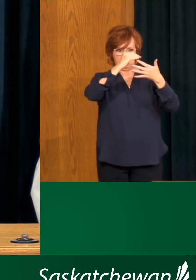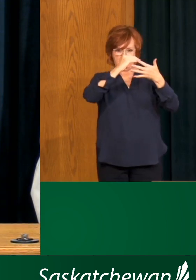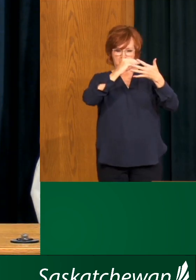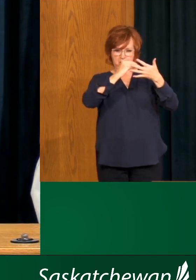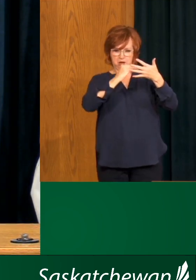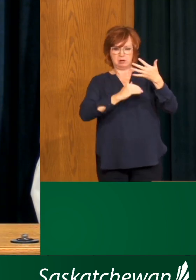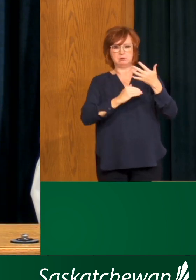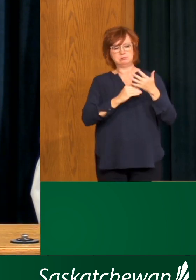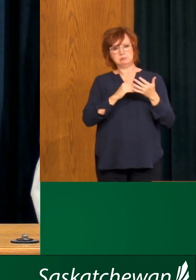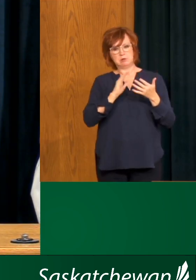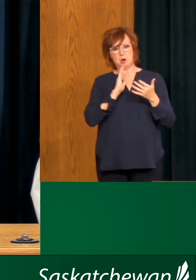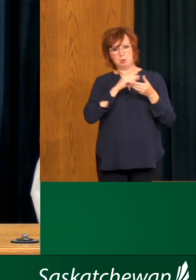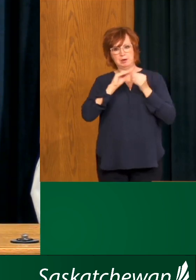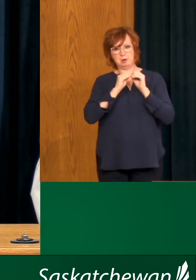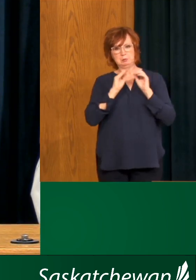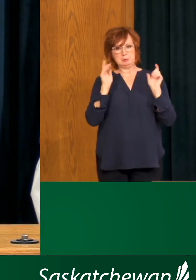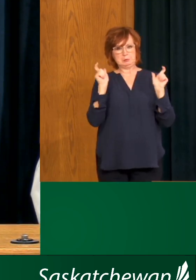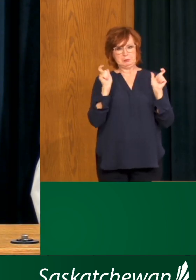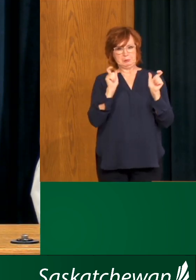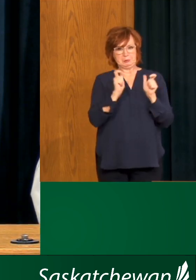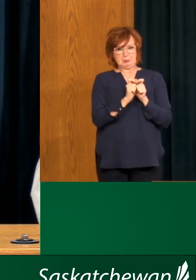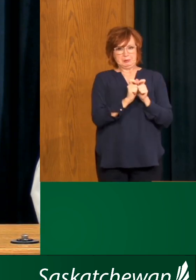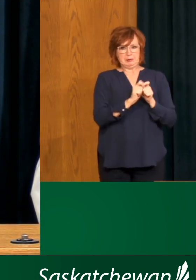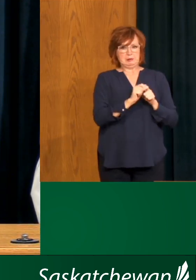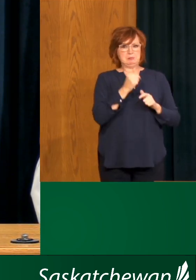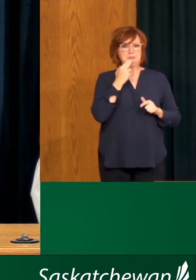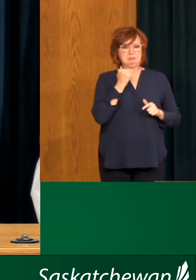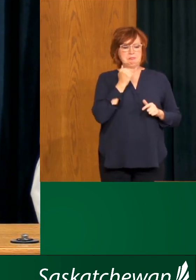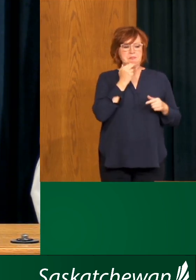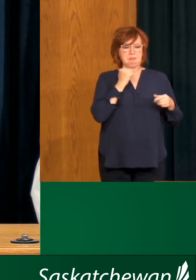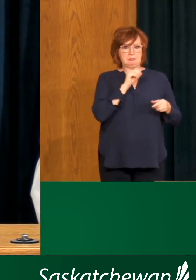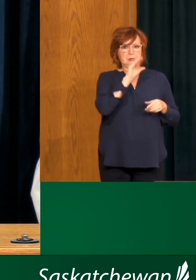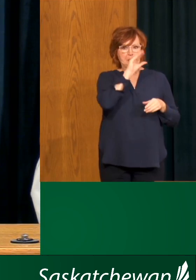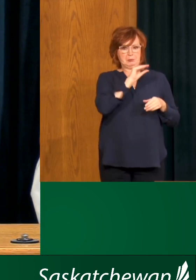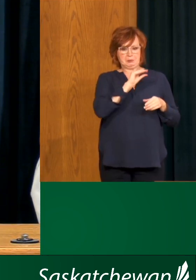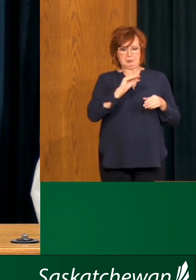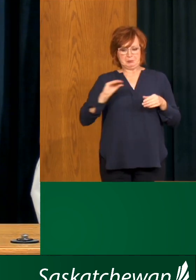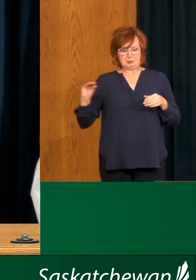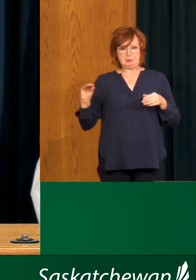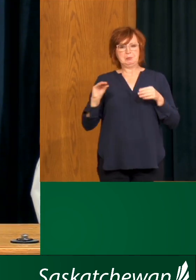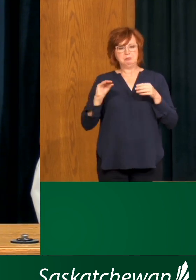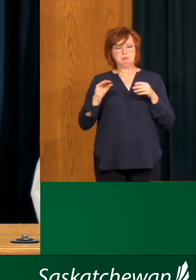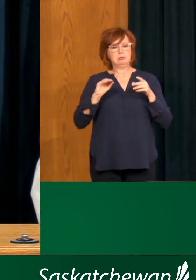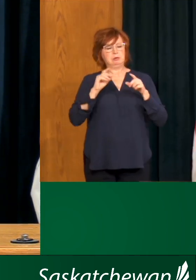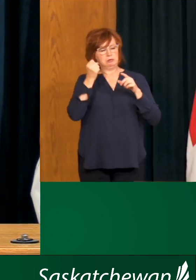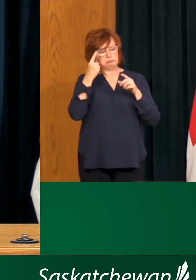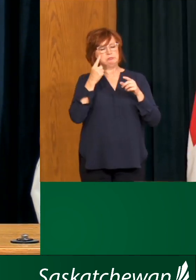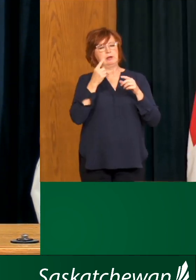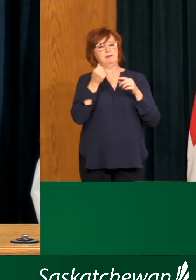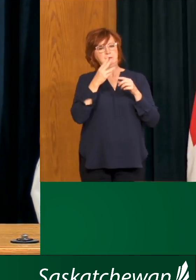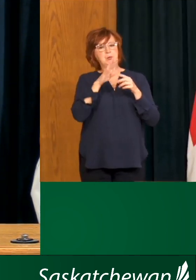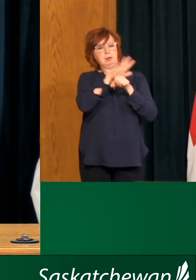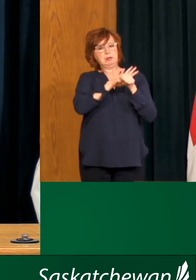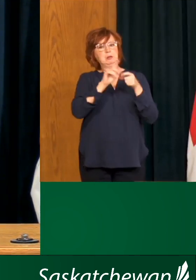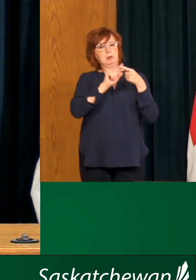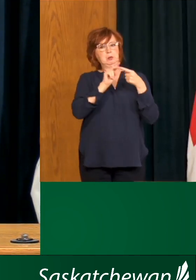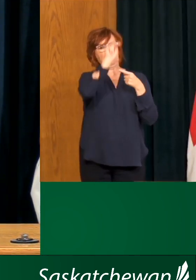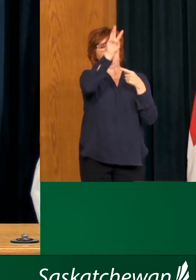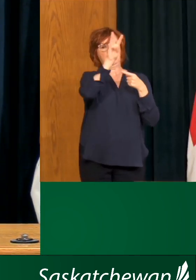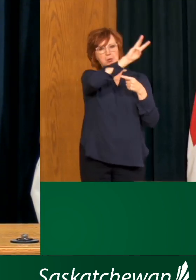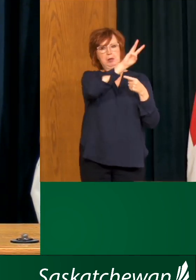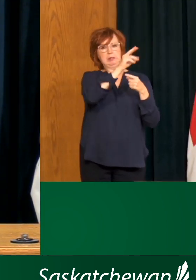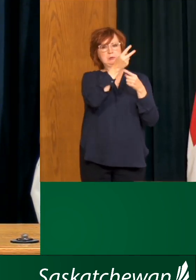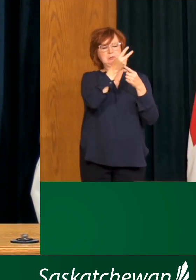low in most of the regions of our province, except for a couple of localized outbreaks in the northwest